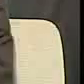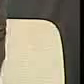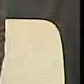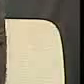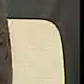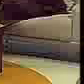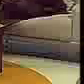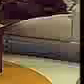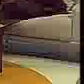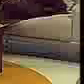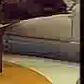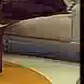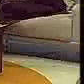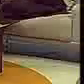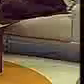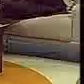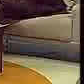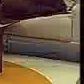break